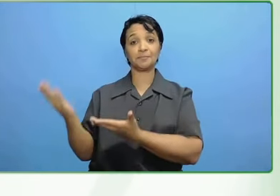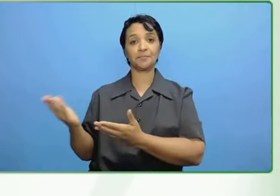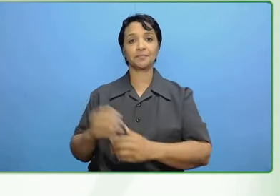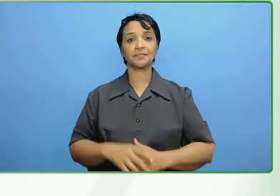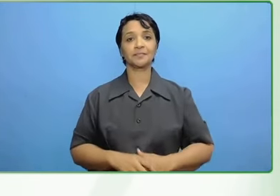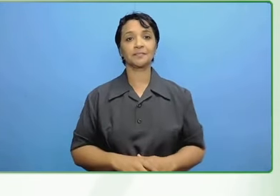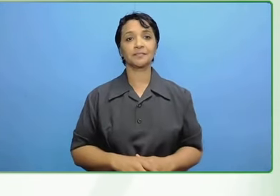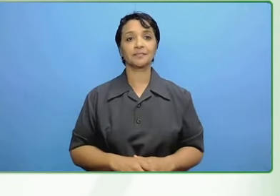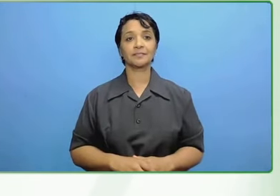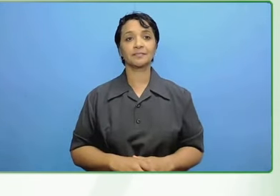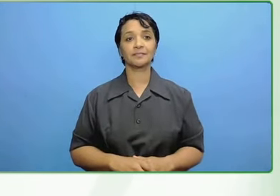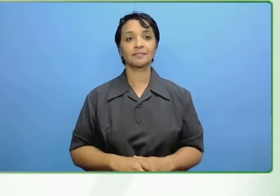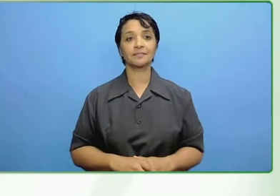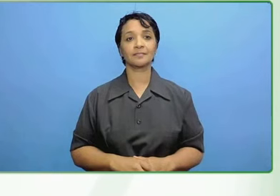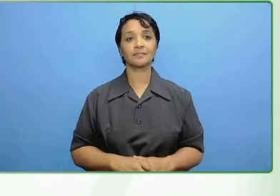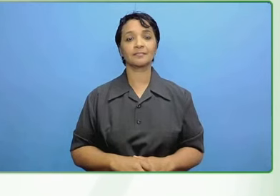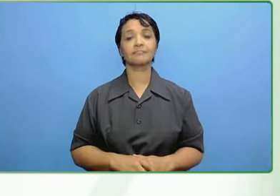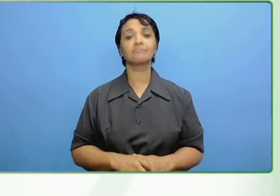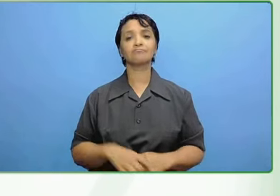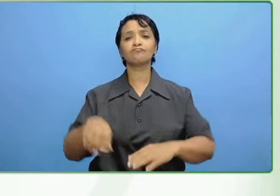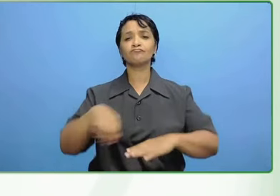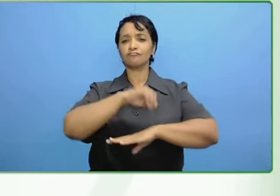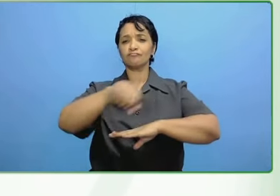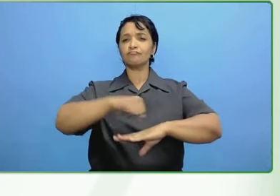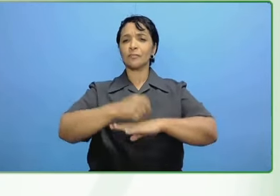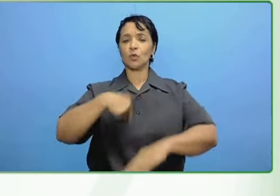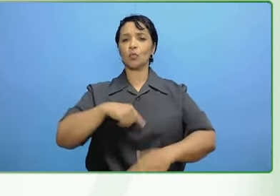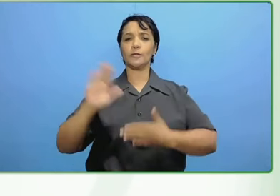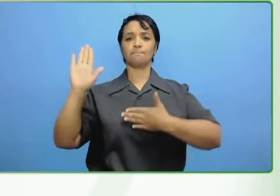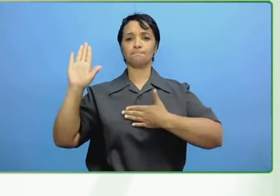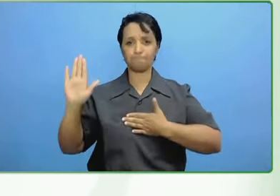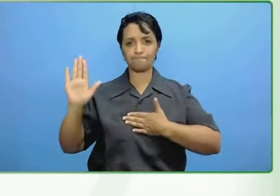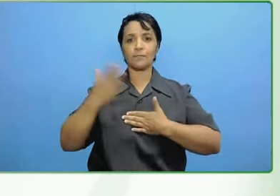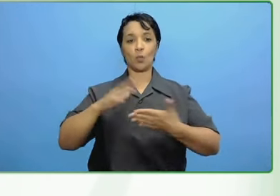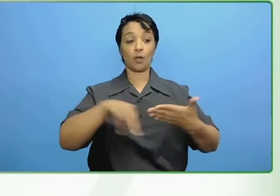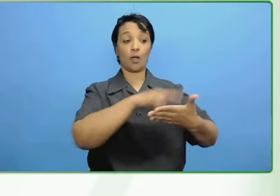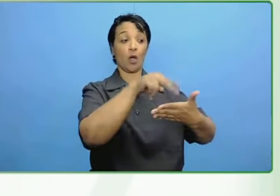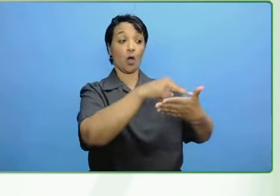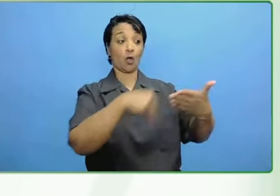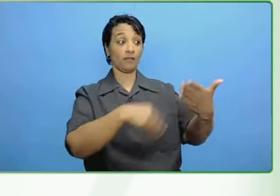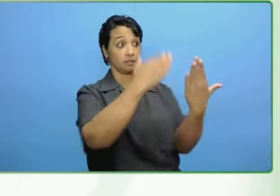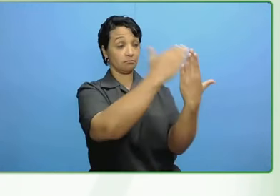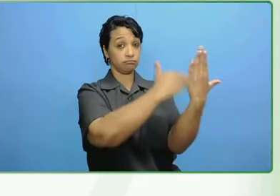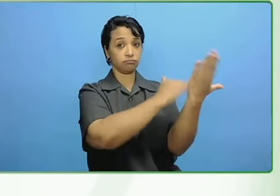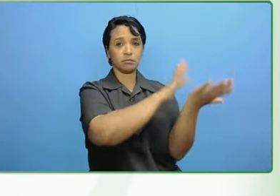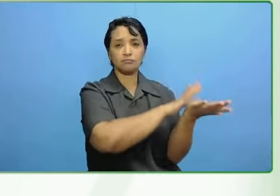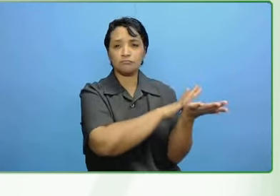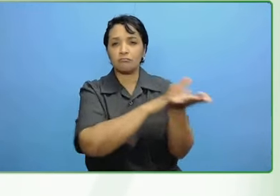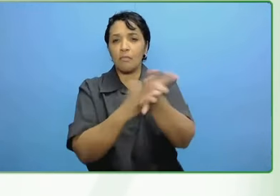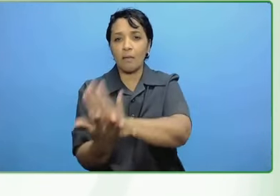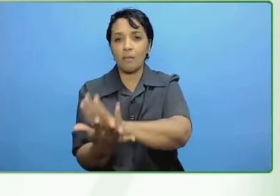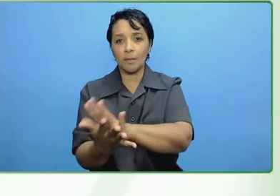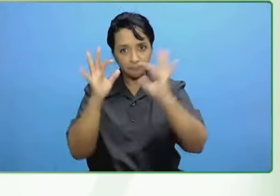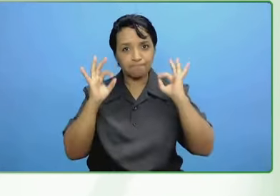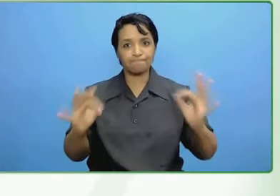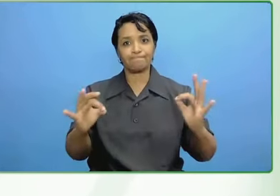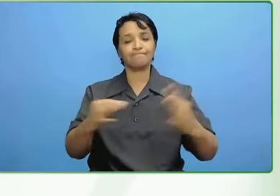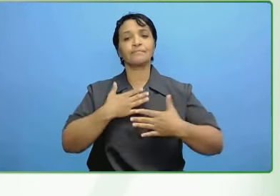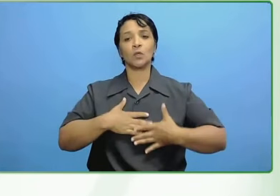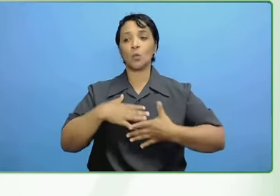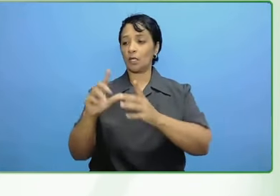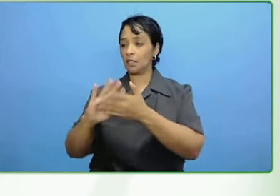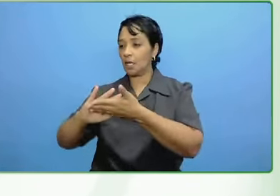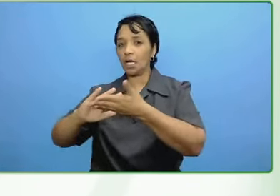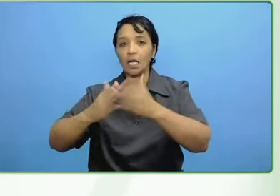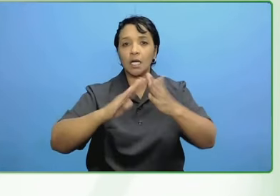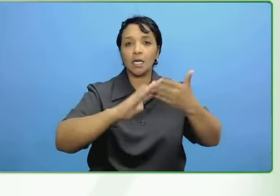is committed to implementing the Convention of the Rights of Persons with Disabilities, CRPD, and building an inclusive society where